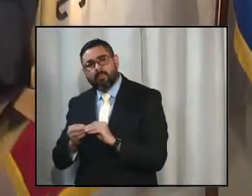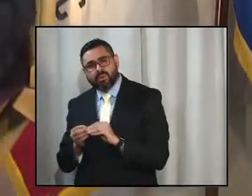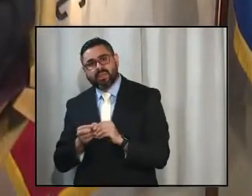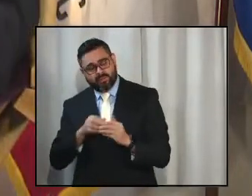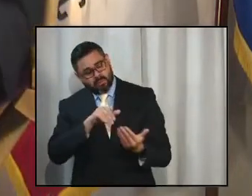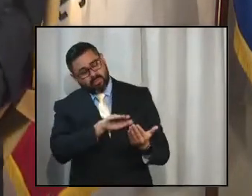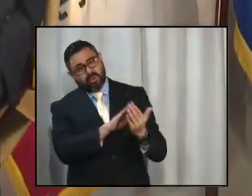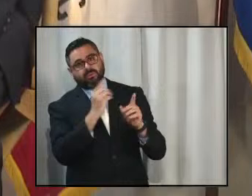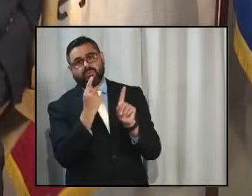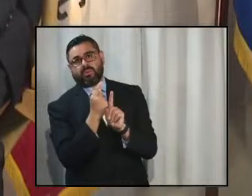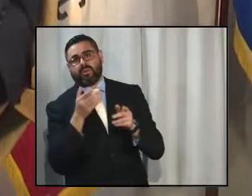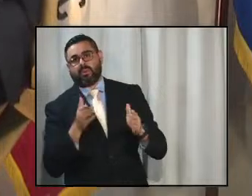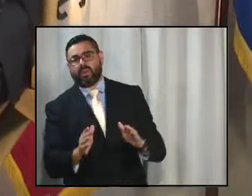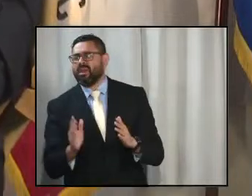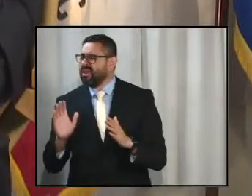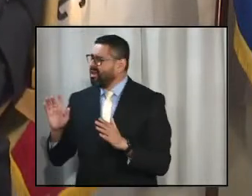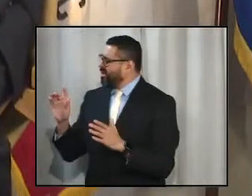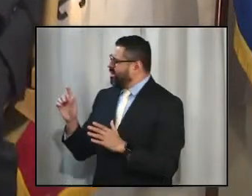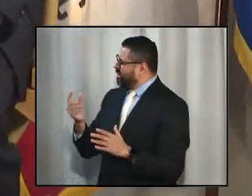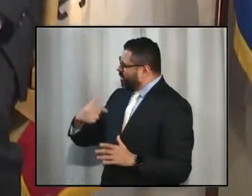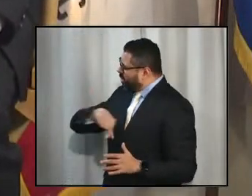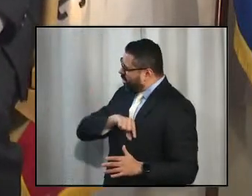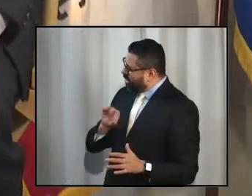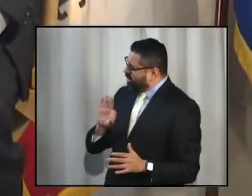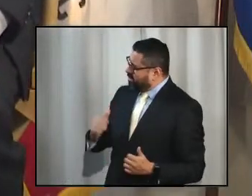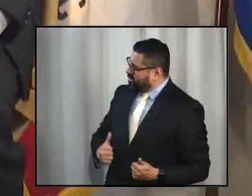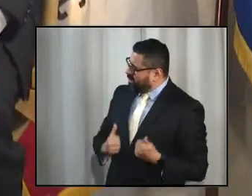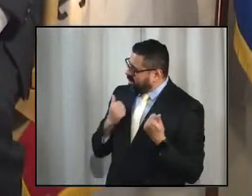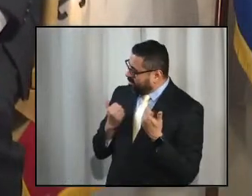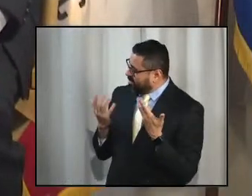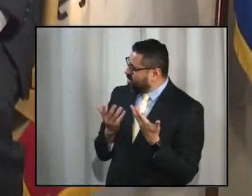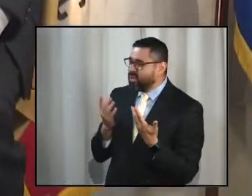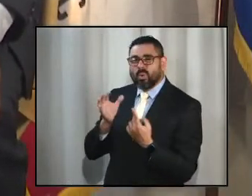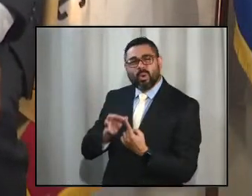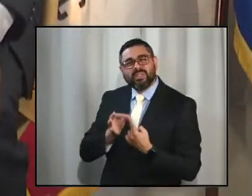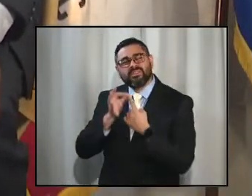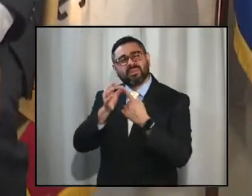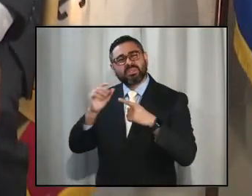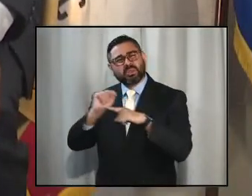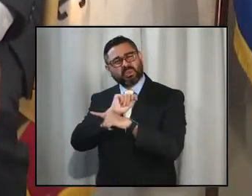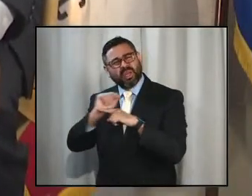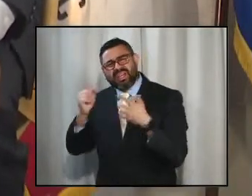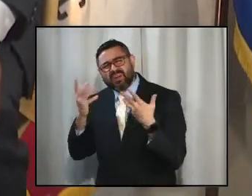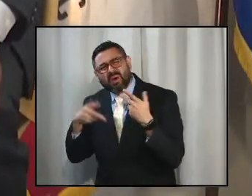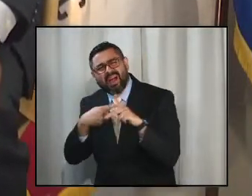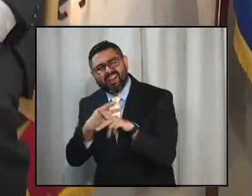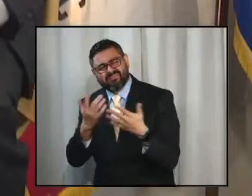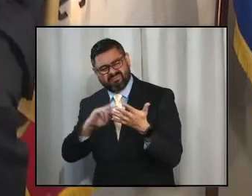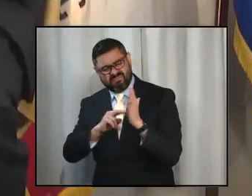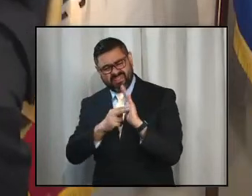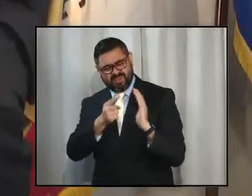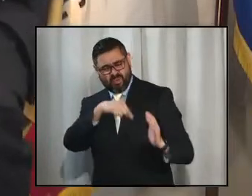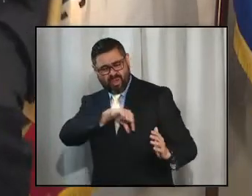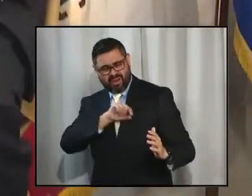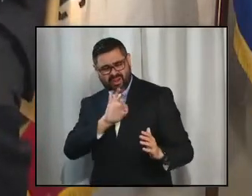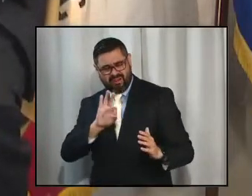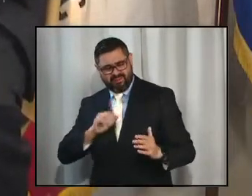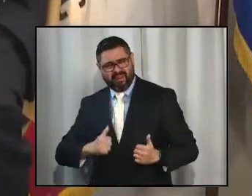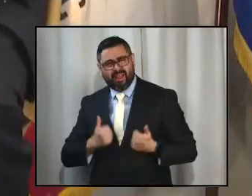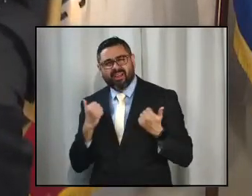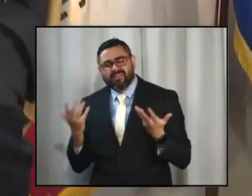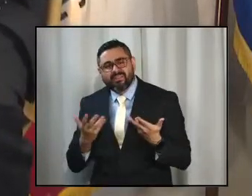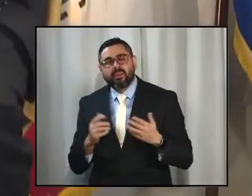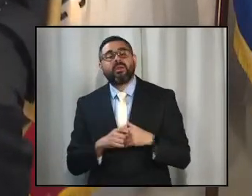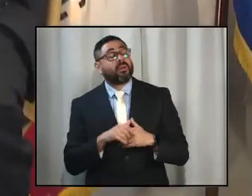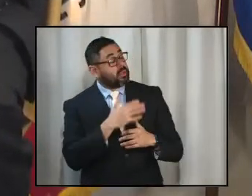So the quality of life program. So what special training do quality of life officers actually receive? Right. Another very good